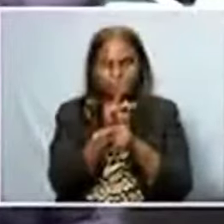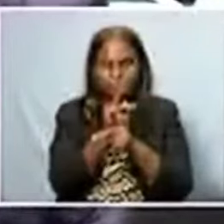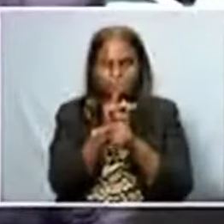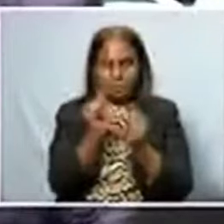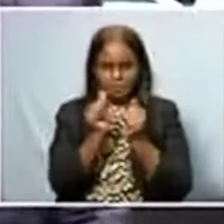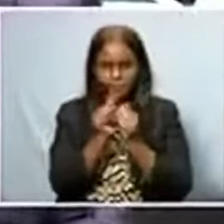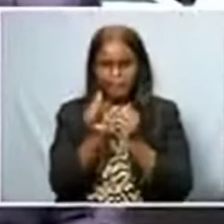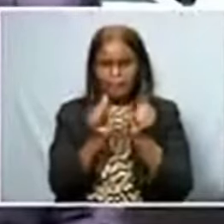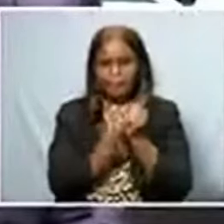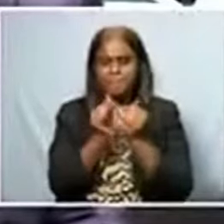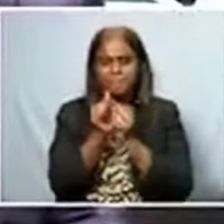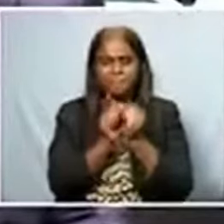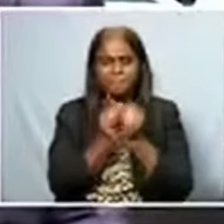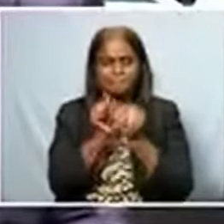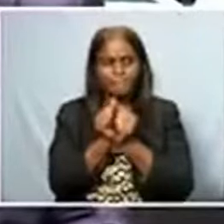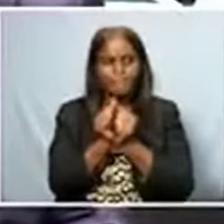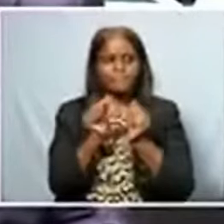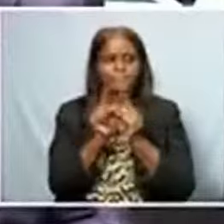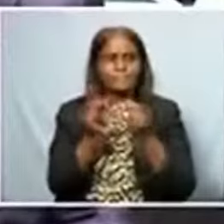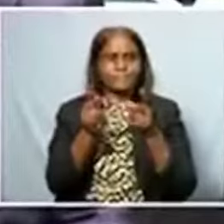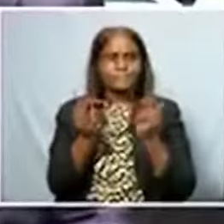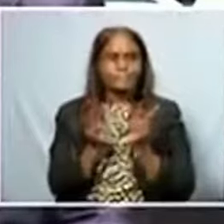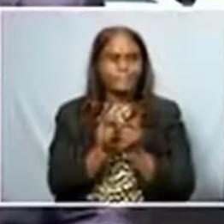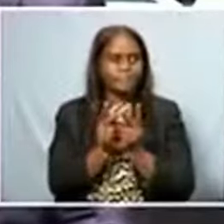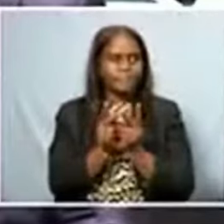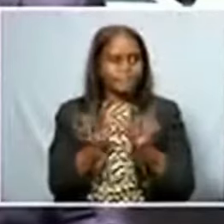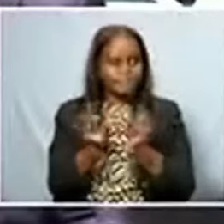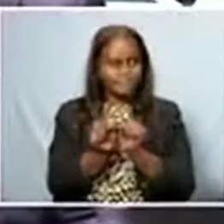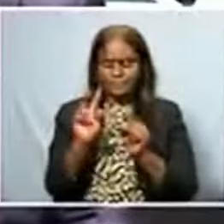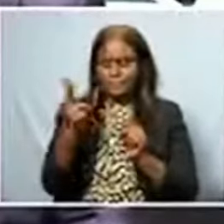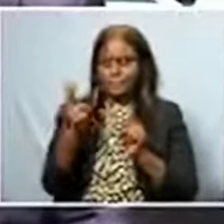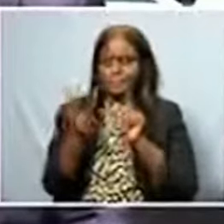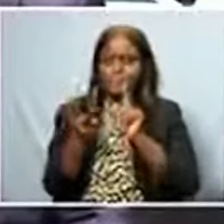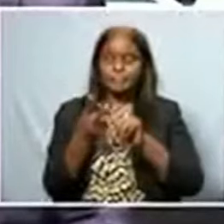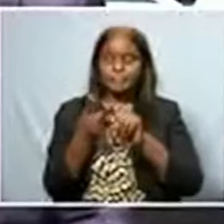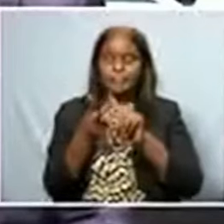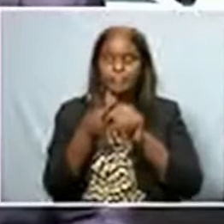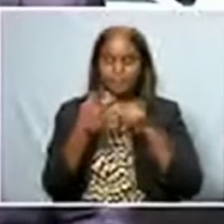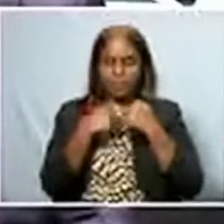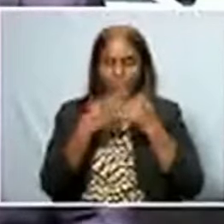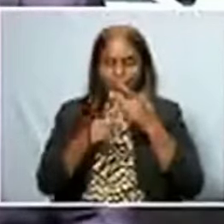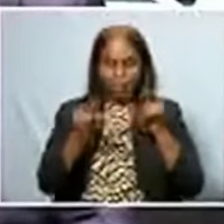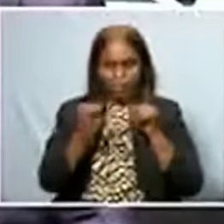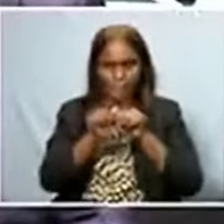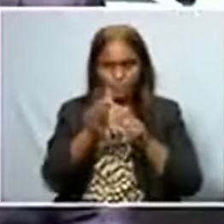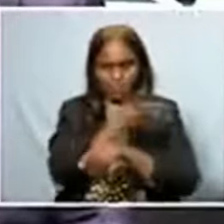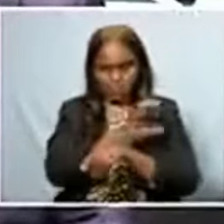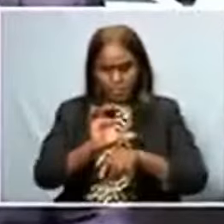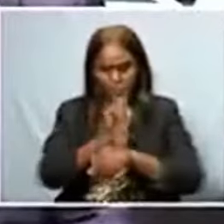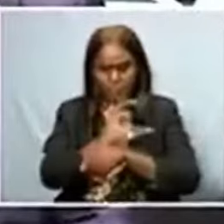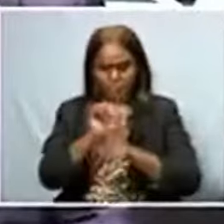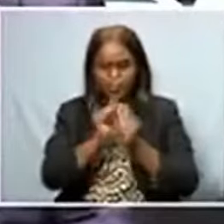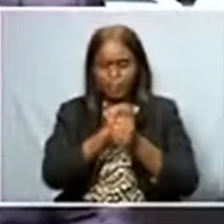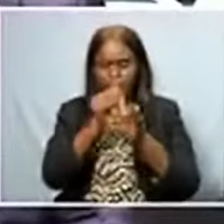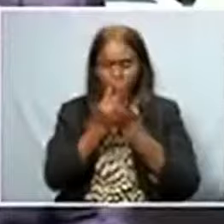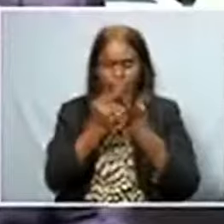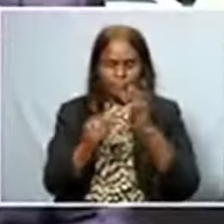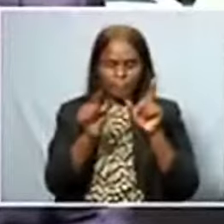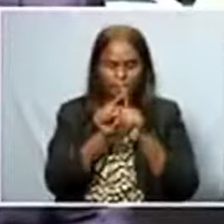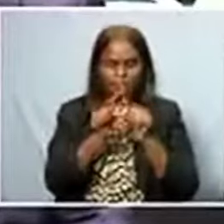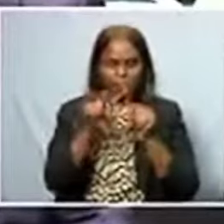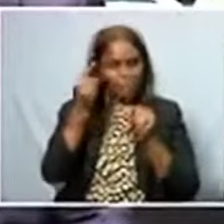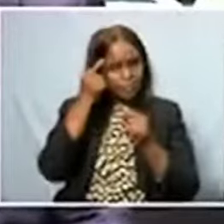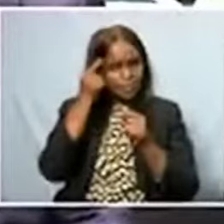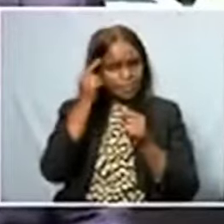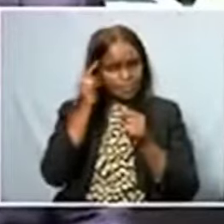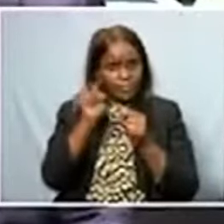at that place. And secondly, there's the digitization as well that we have embarked on as a